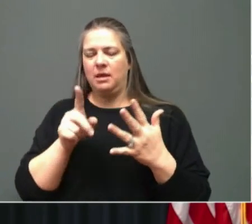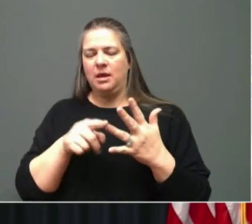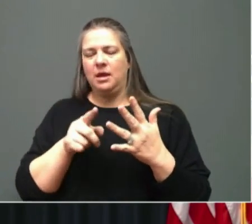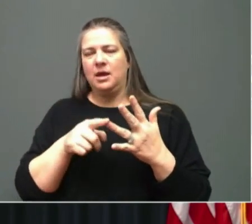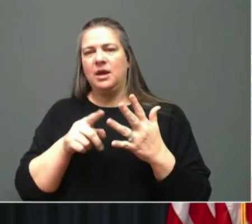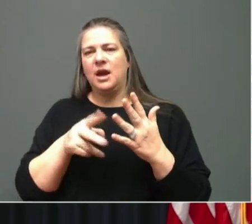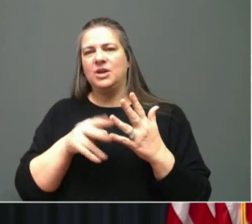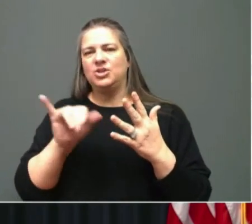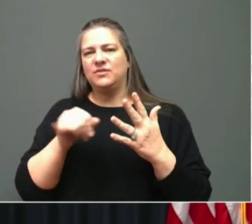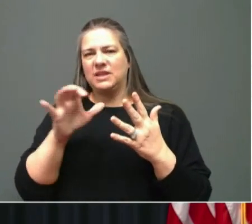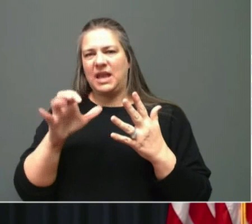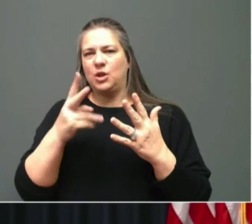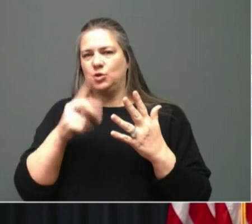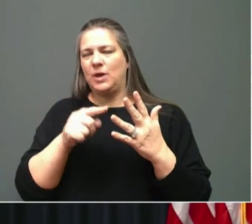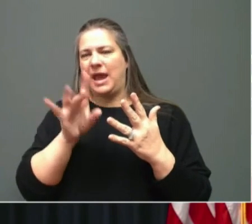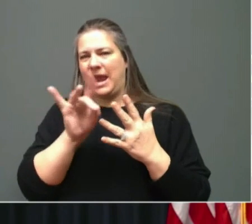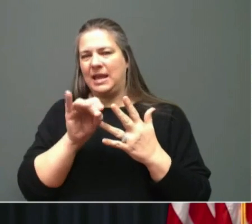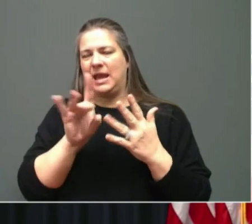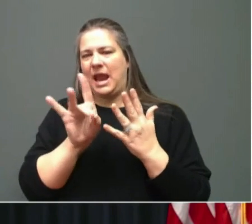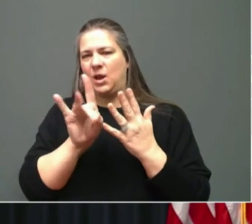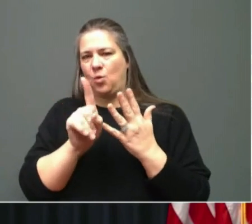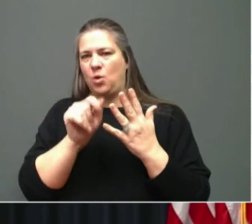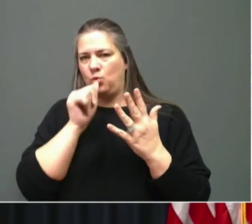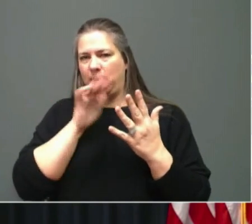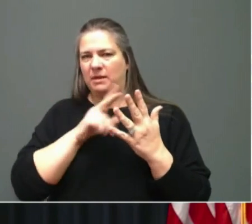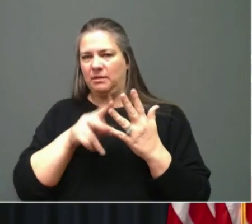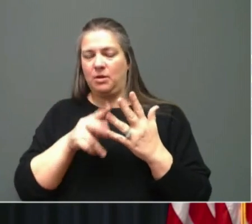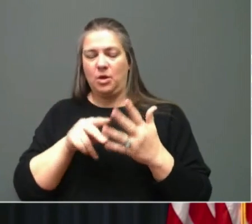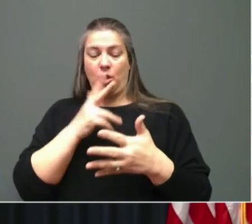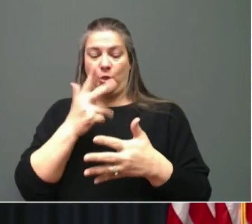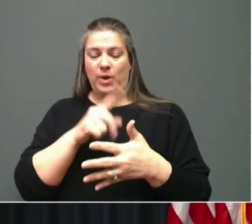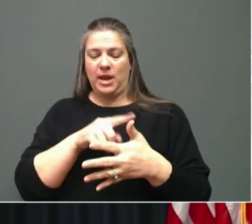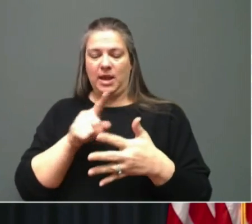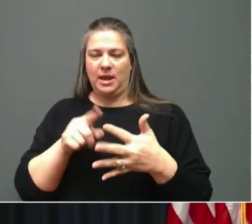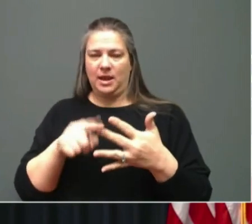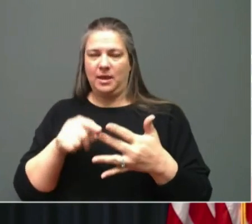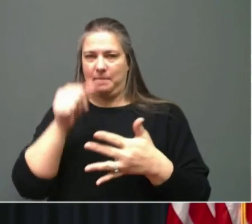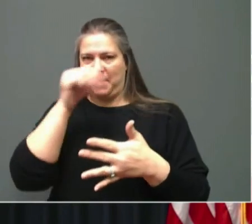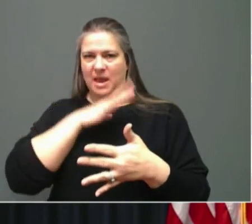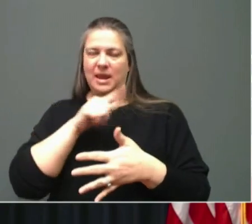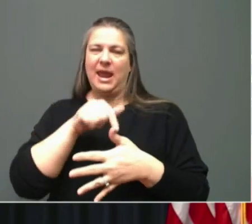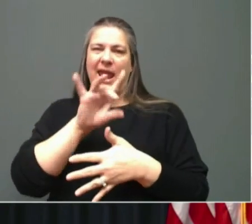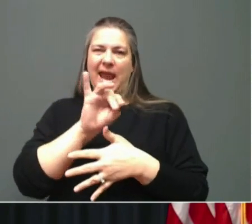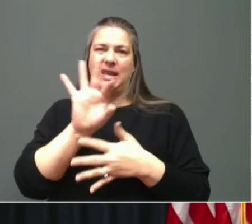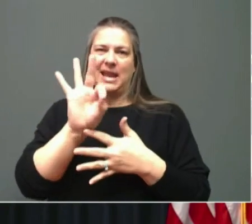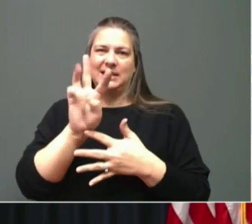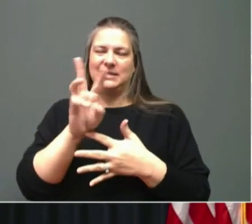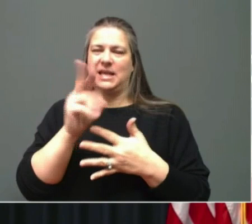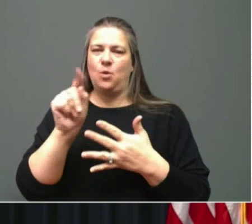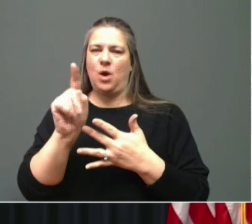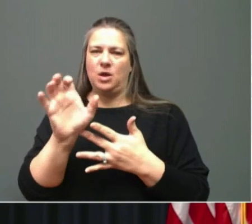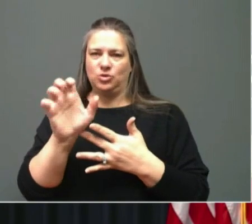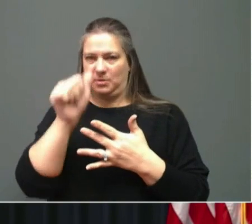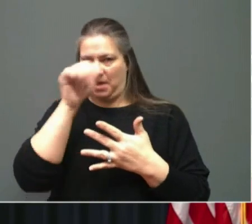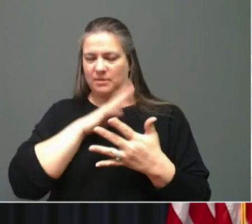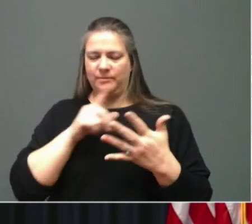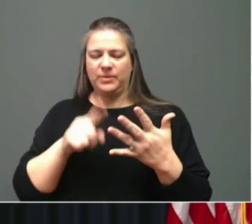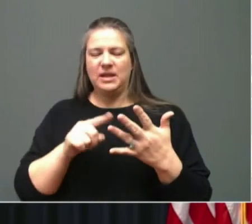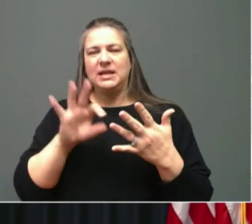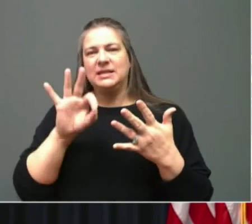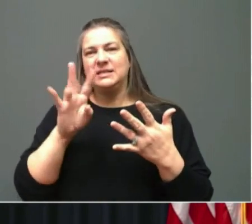80 and 81, and 3 men ages 80, 96, and 100. 79-year-old woman from